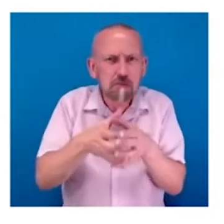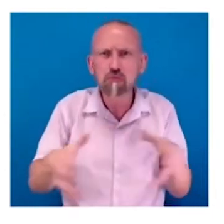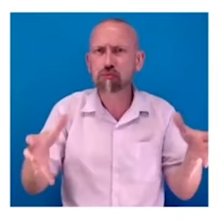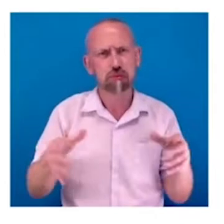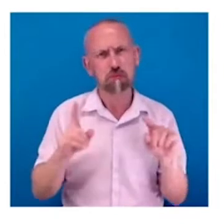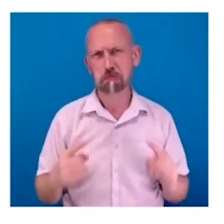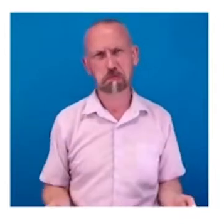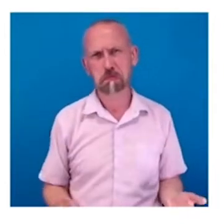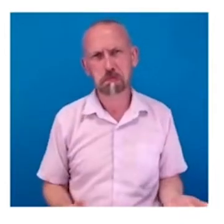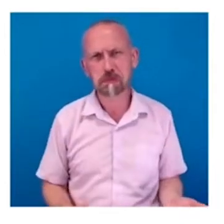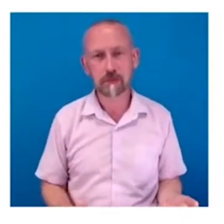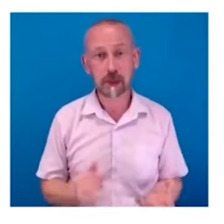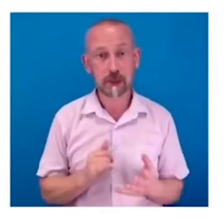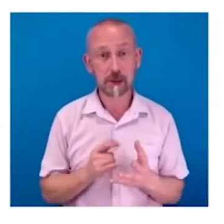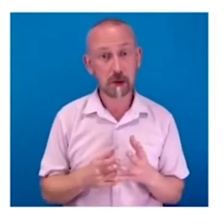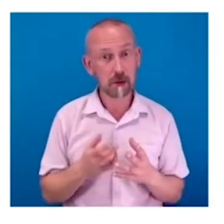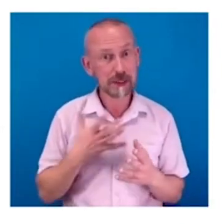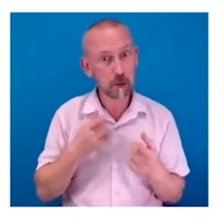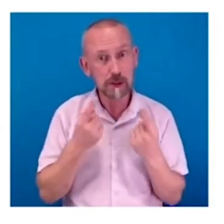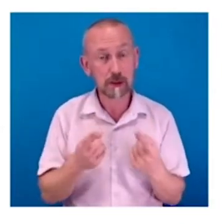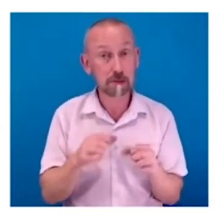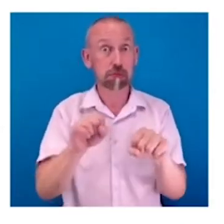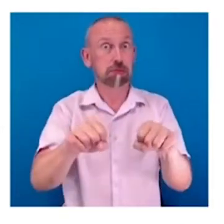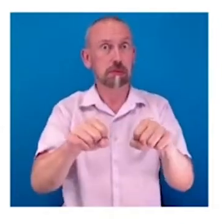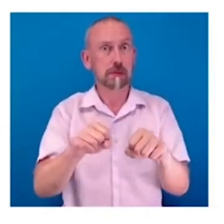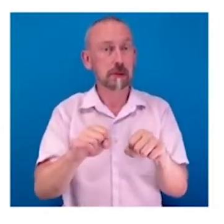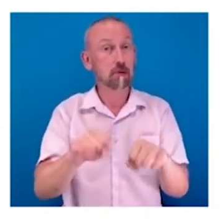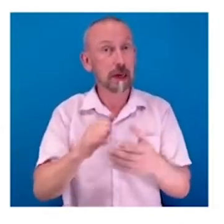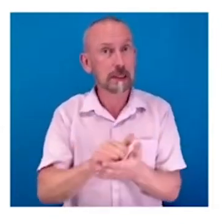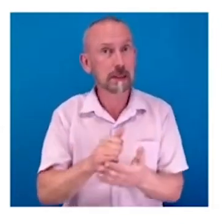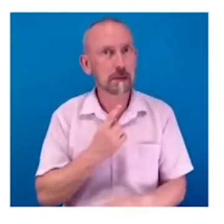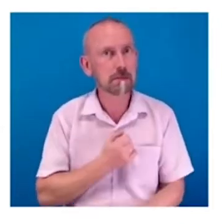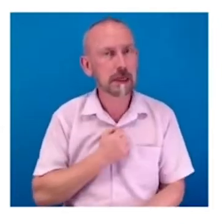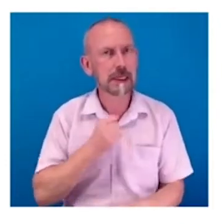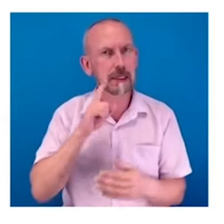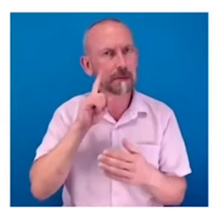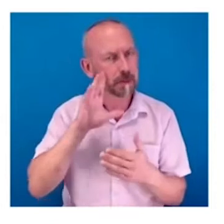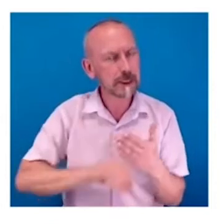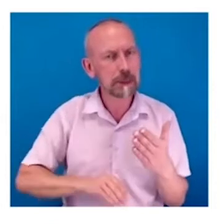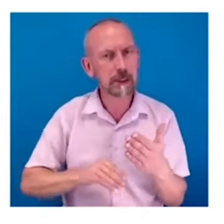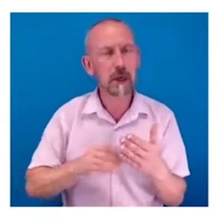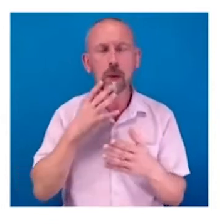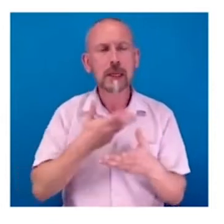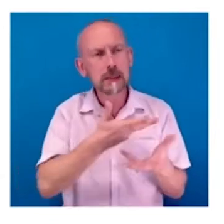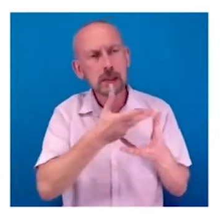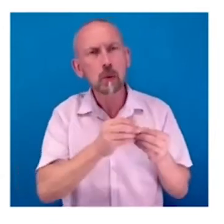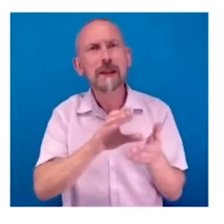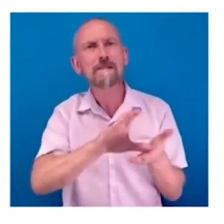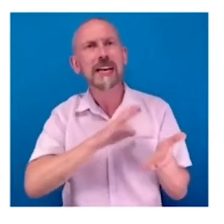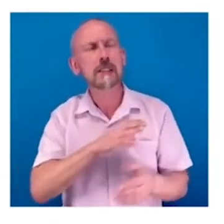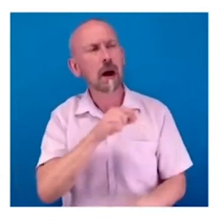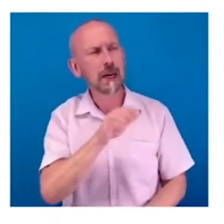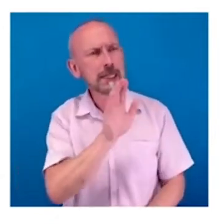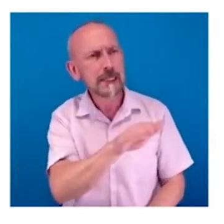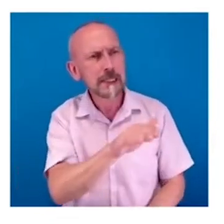really understand. I think you're right. That's my experience as well. Just talking to investors, for instance, you have to give them some numbers to